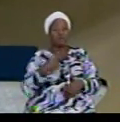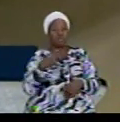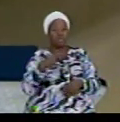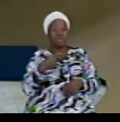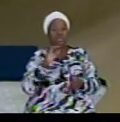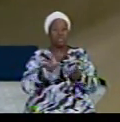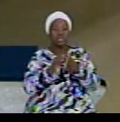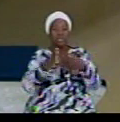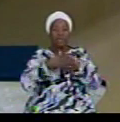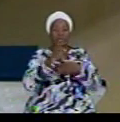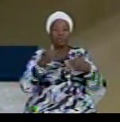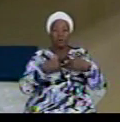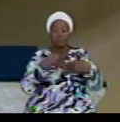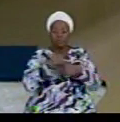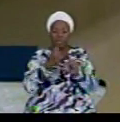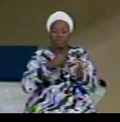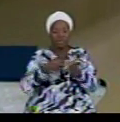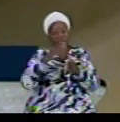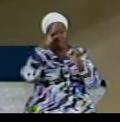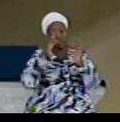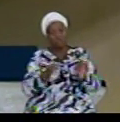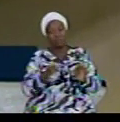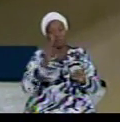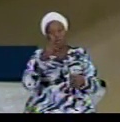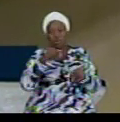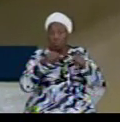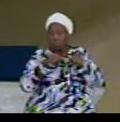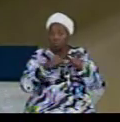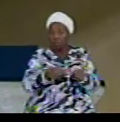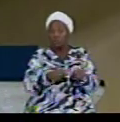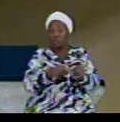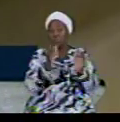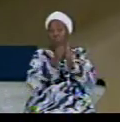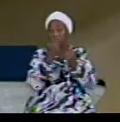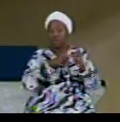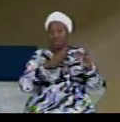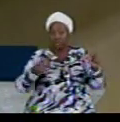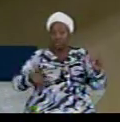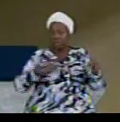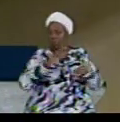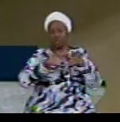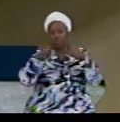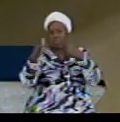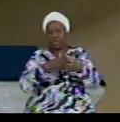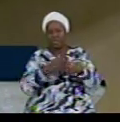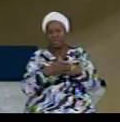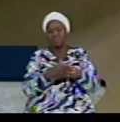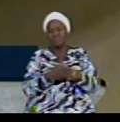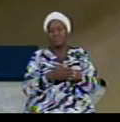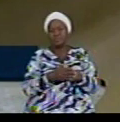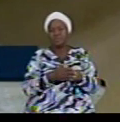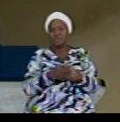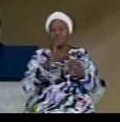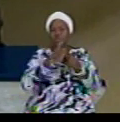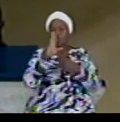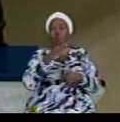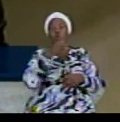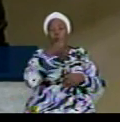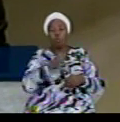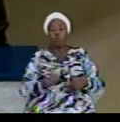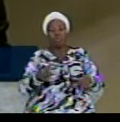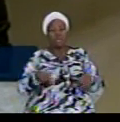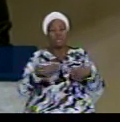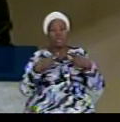have made this decision, you continue with the Lord. You don't go back to your old